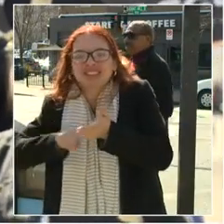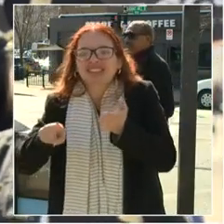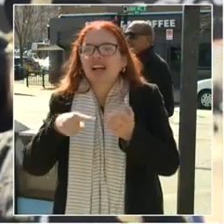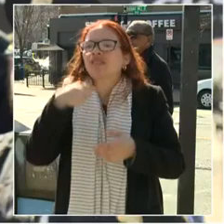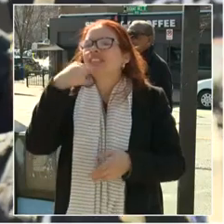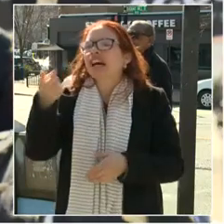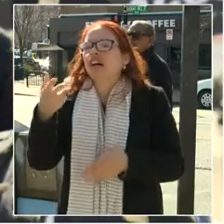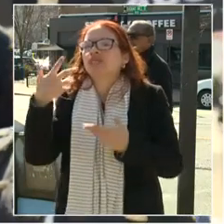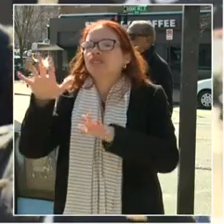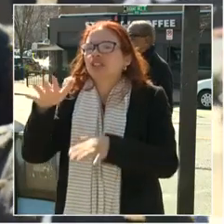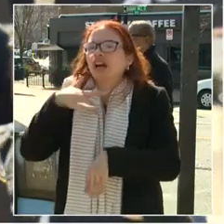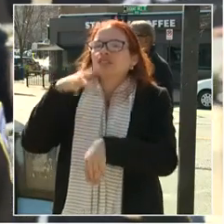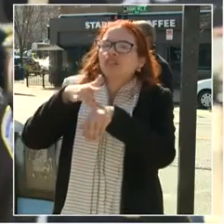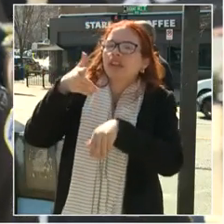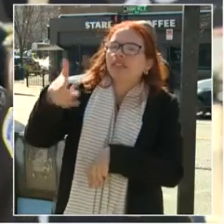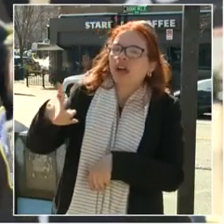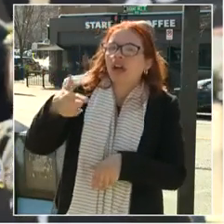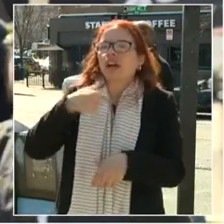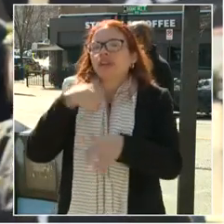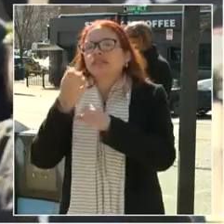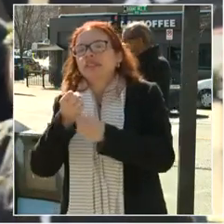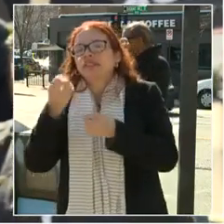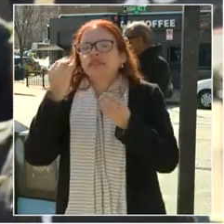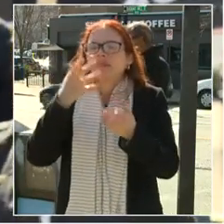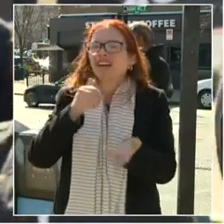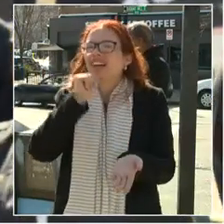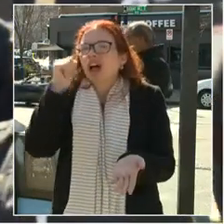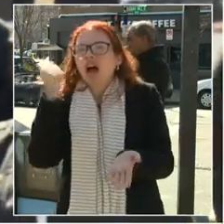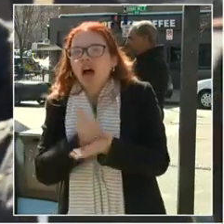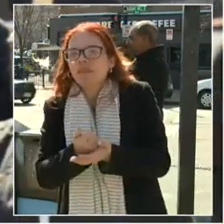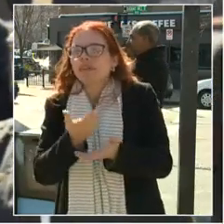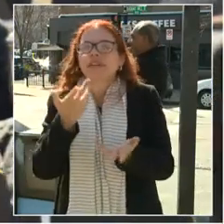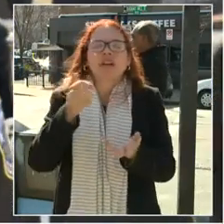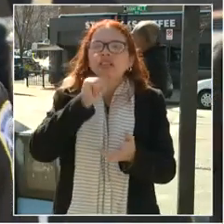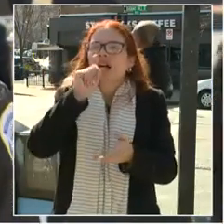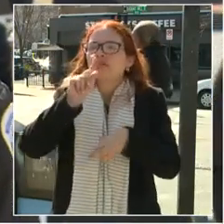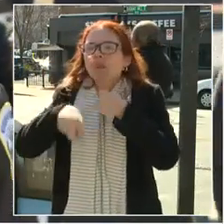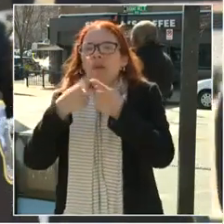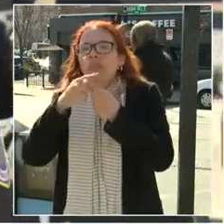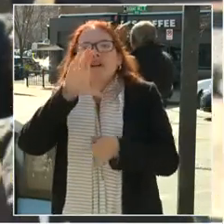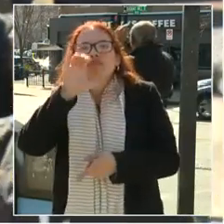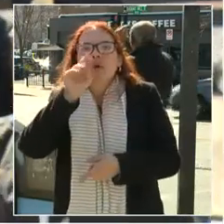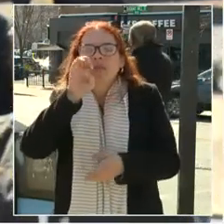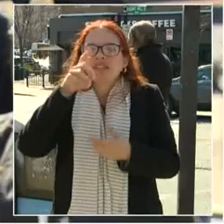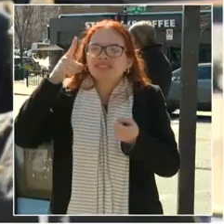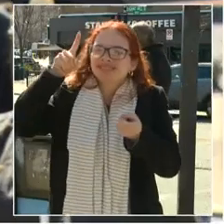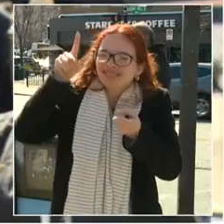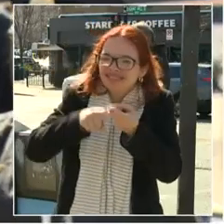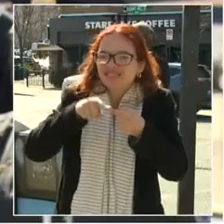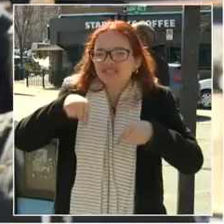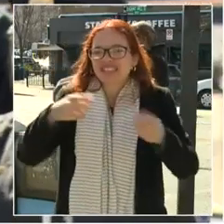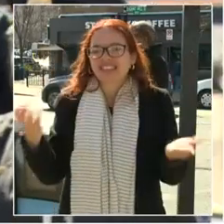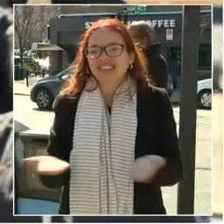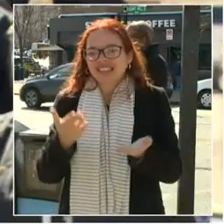here, we didn't get that information, it doesn't help. We're talking about reducing the crime in this area, Adams Morgan.